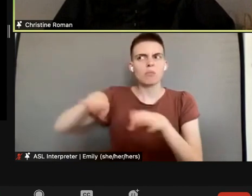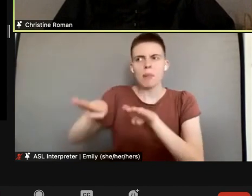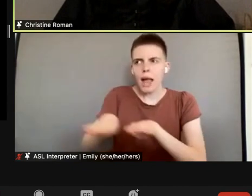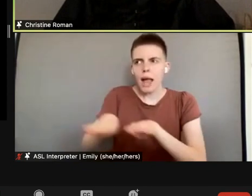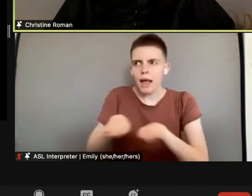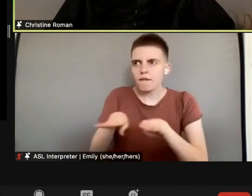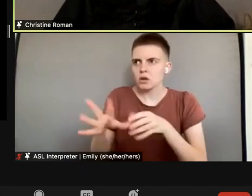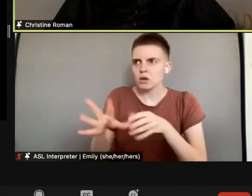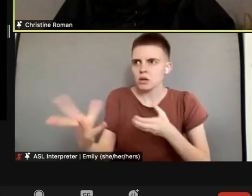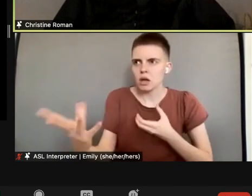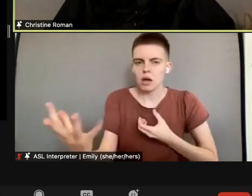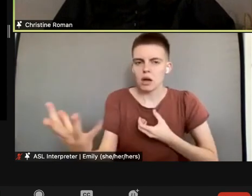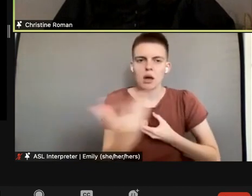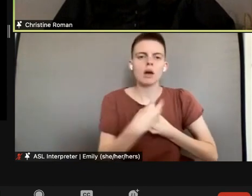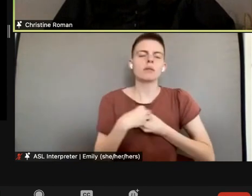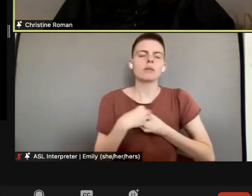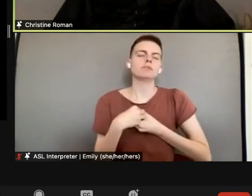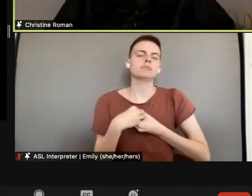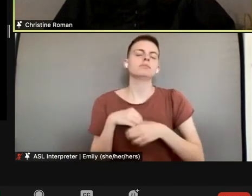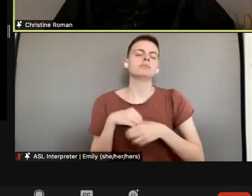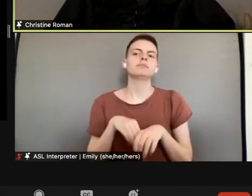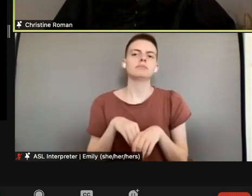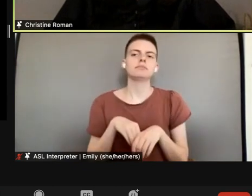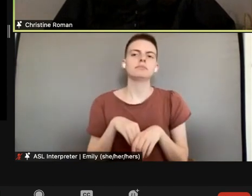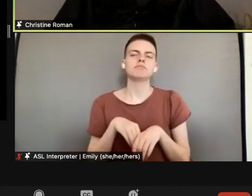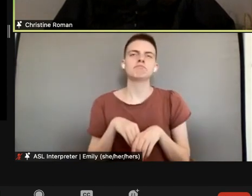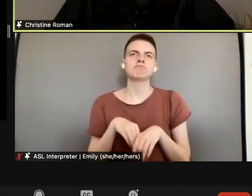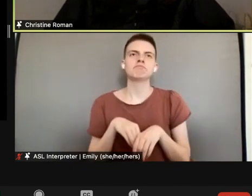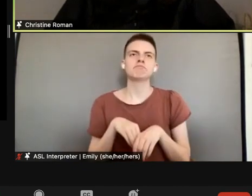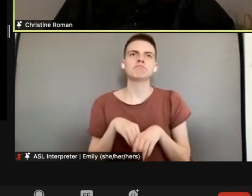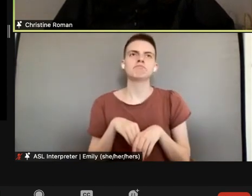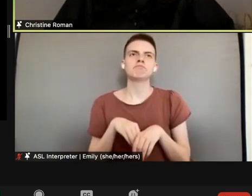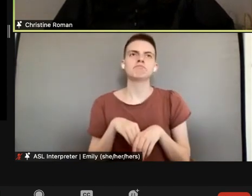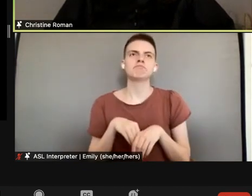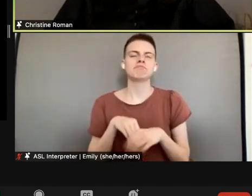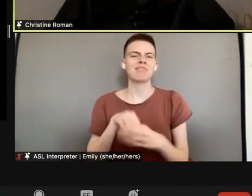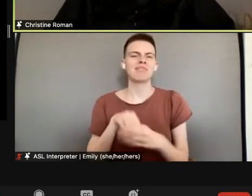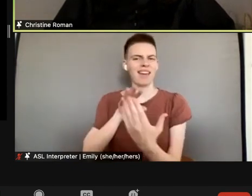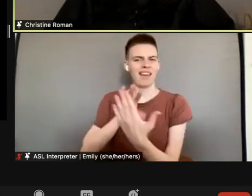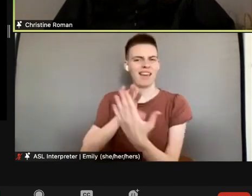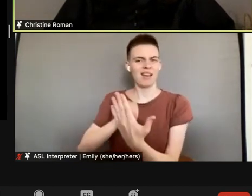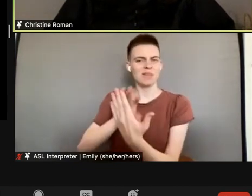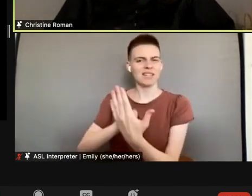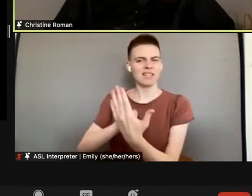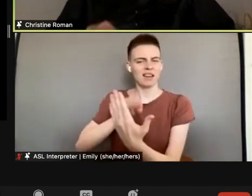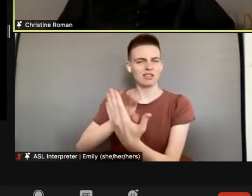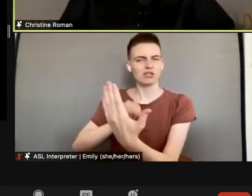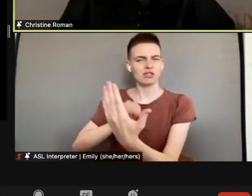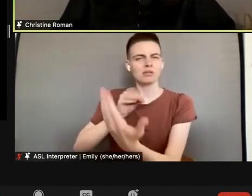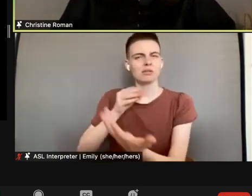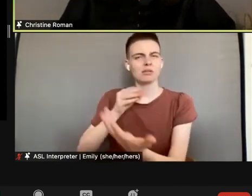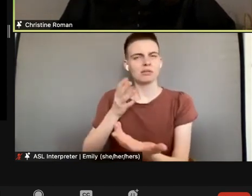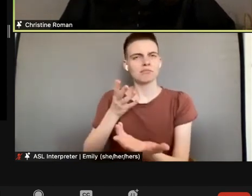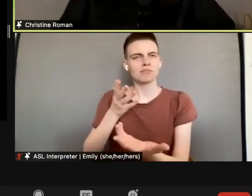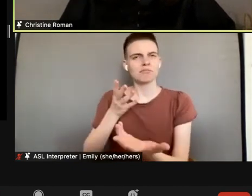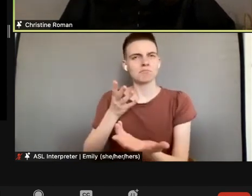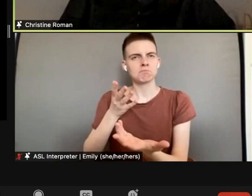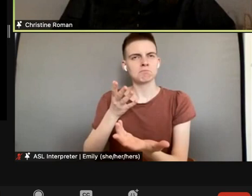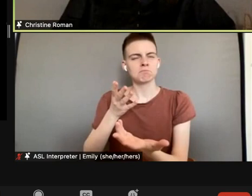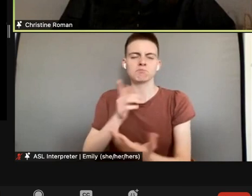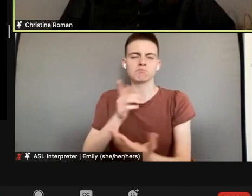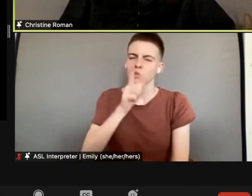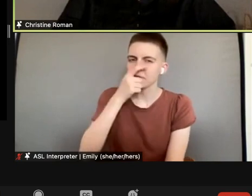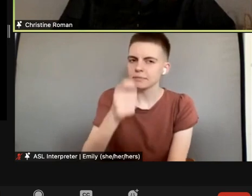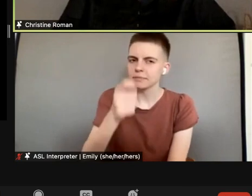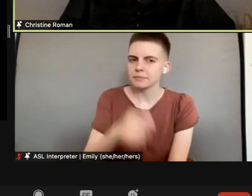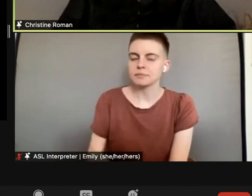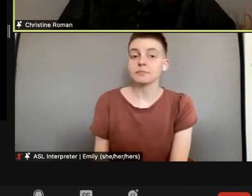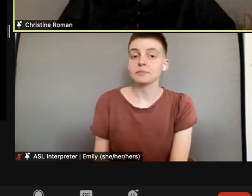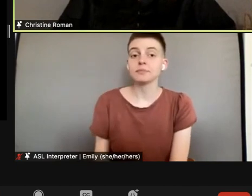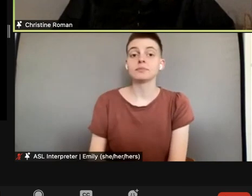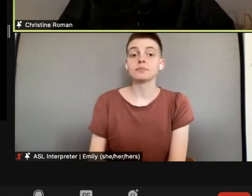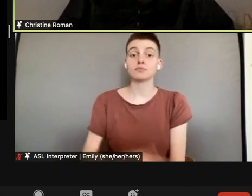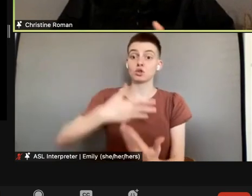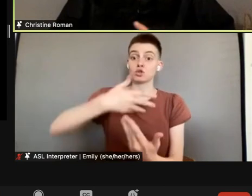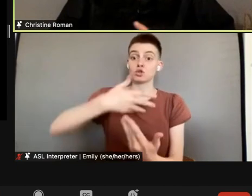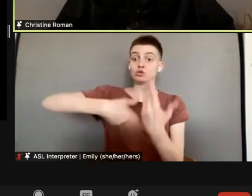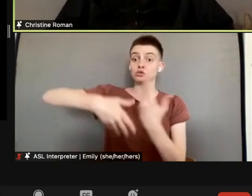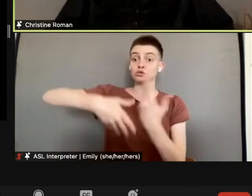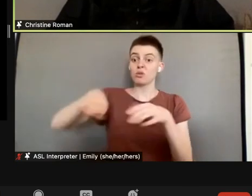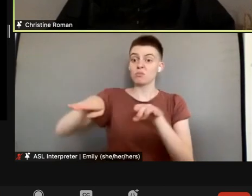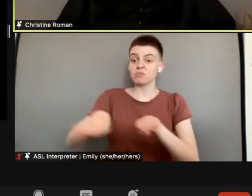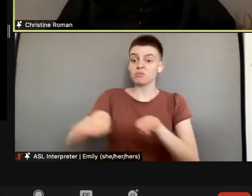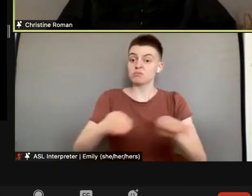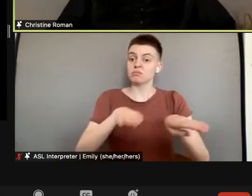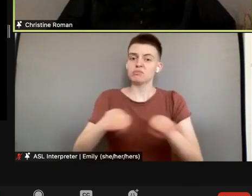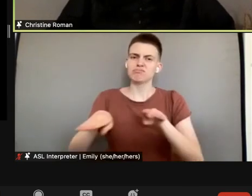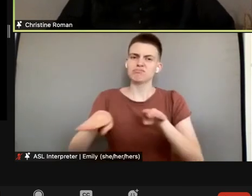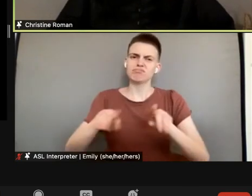so imitation, it's interesting because social behaviors are also really, really cultural, right? They're